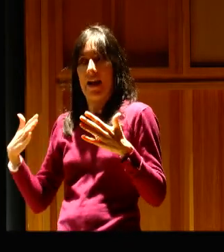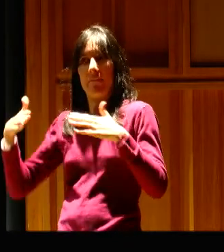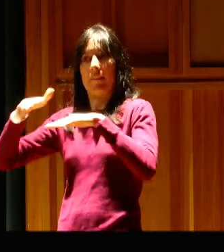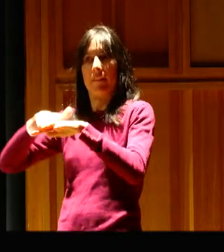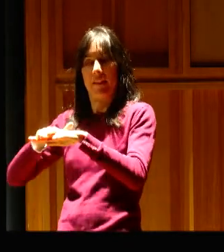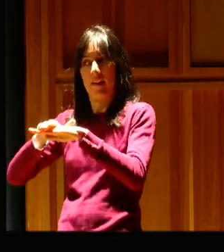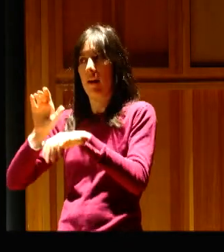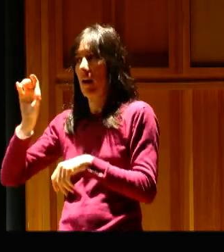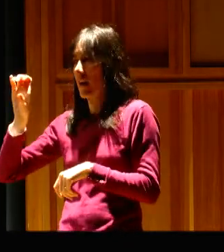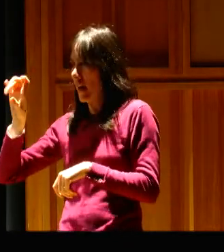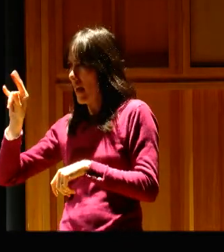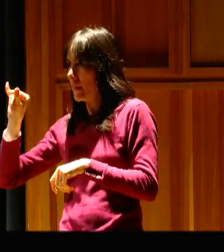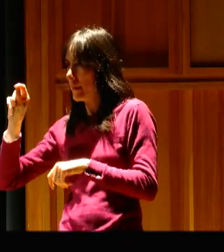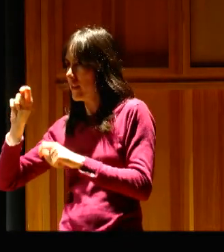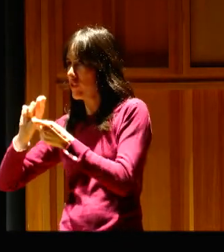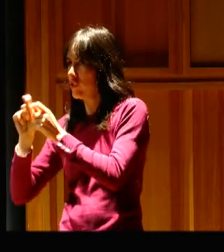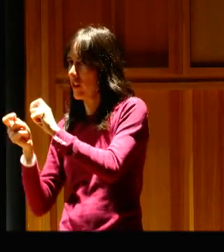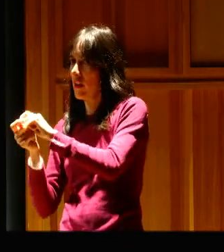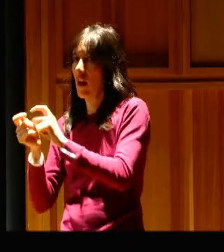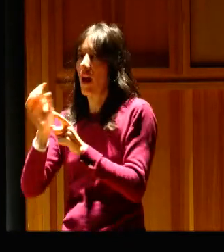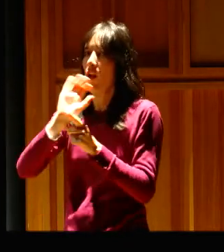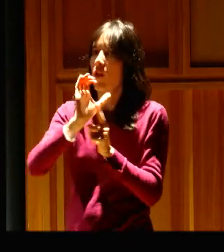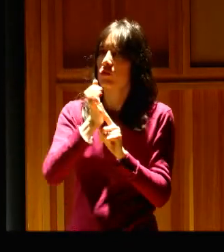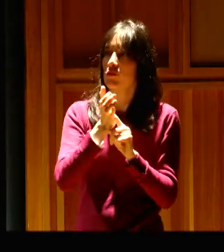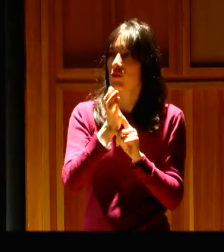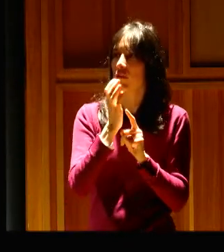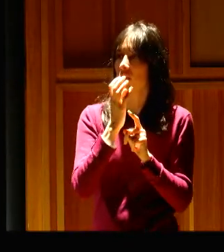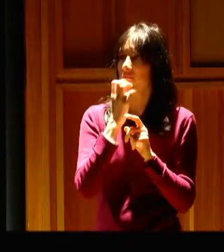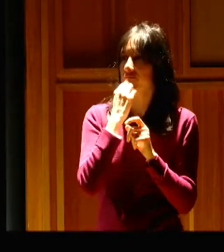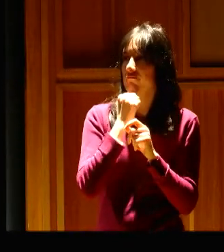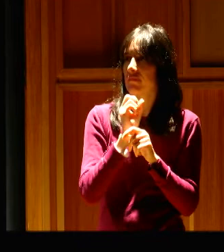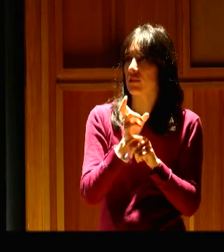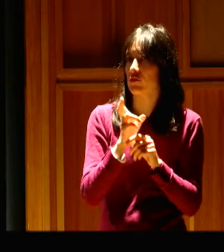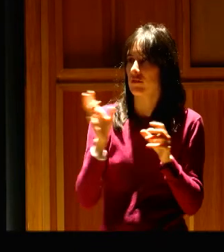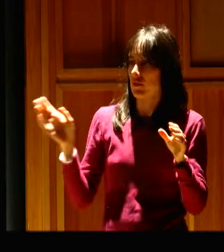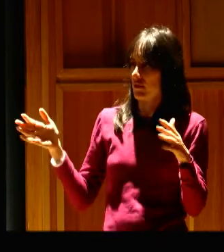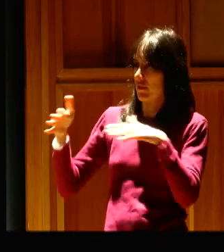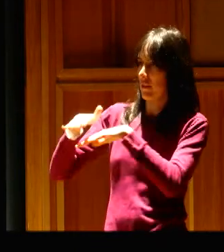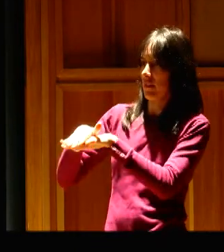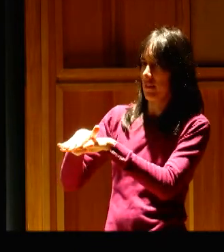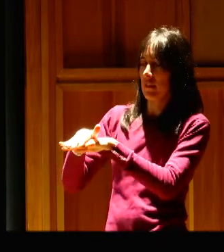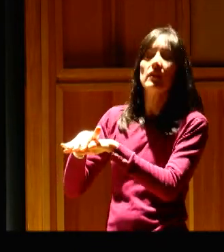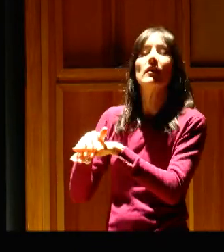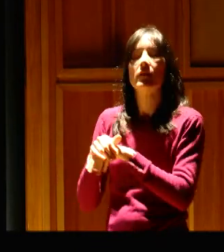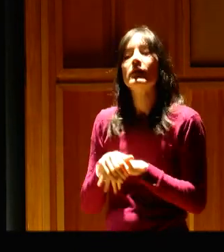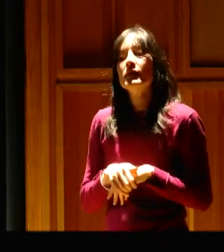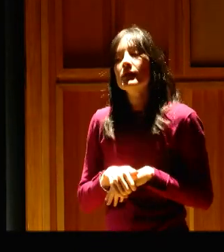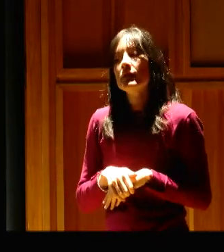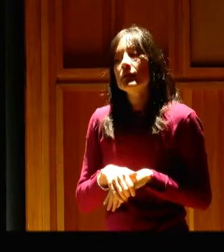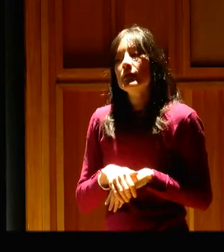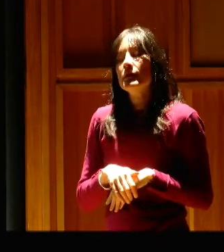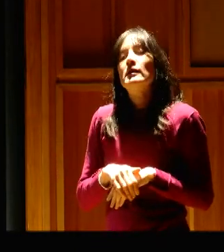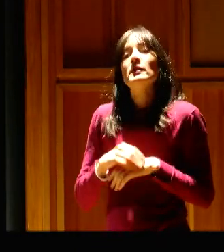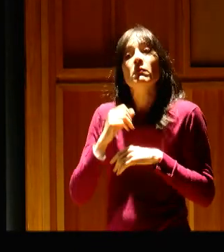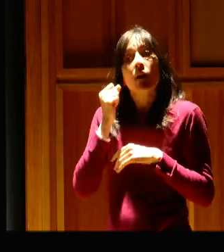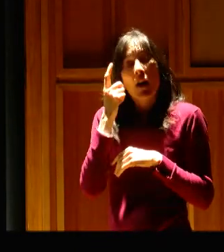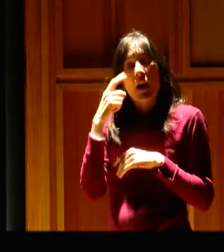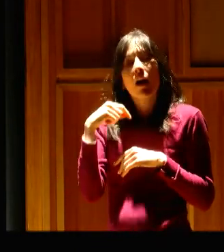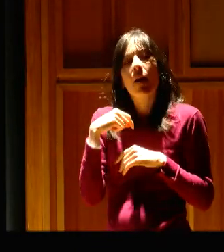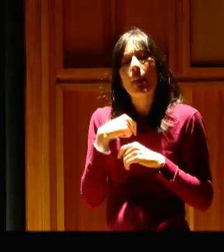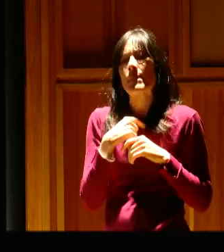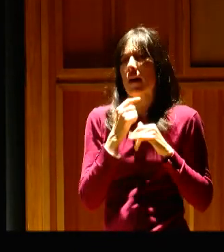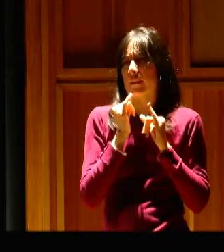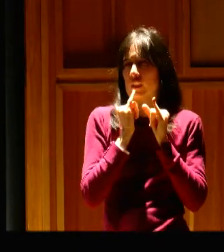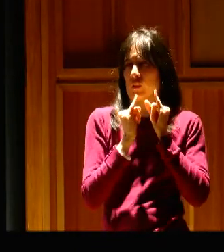climate change and cultural heritage. But as I began asking people what